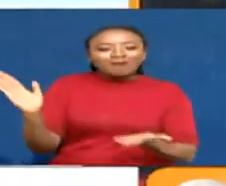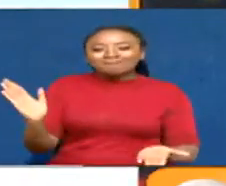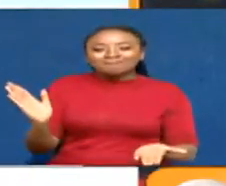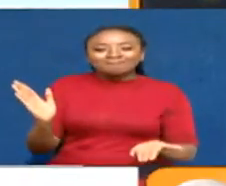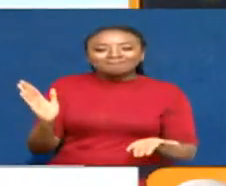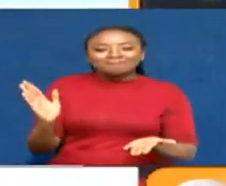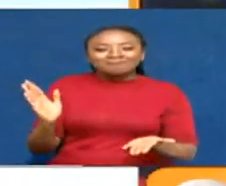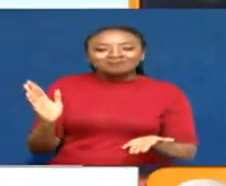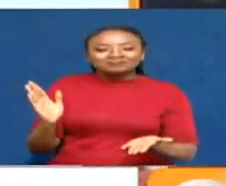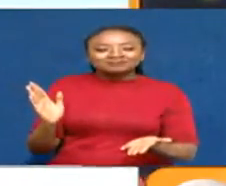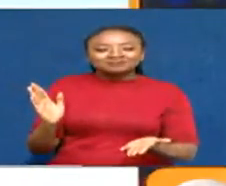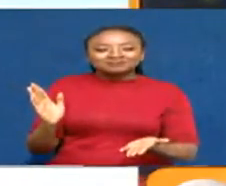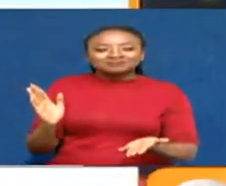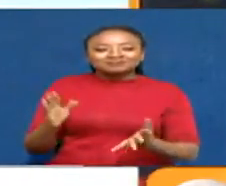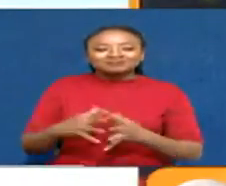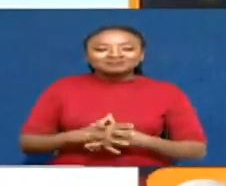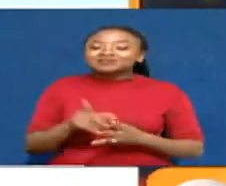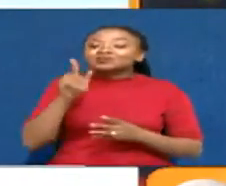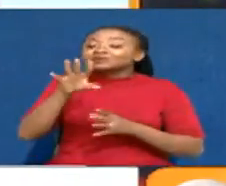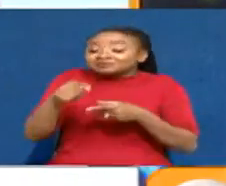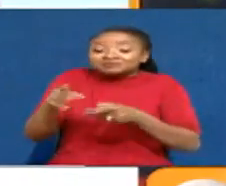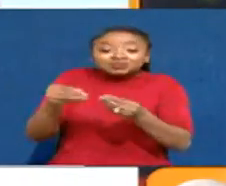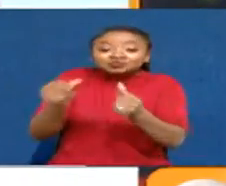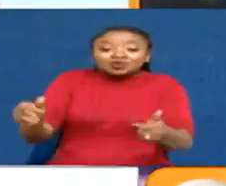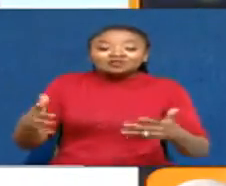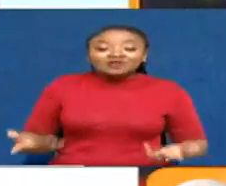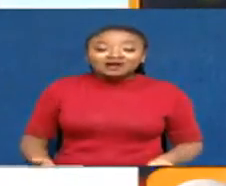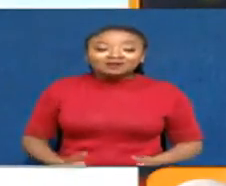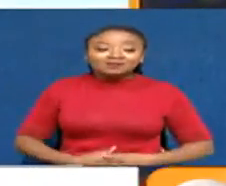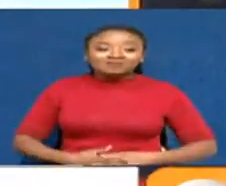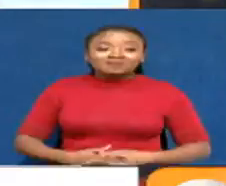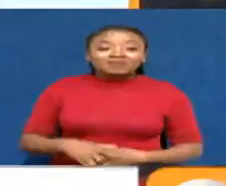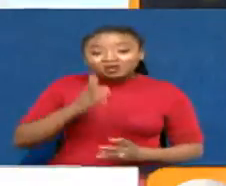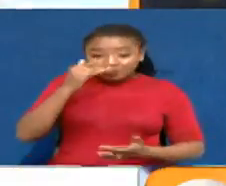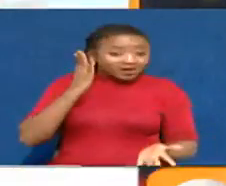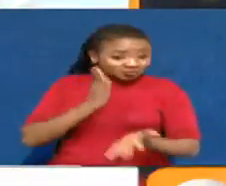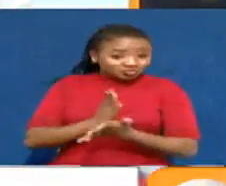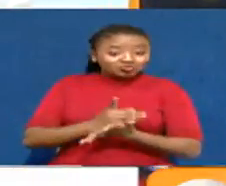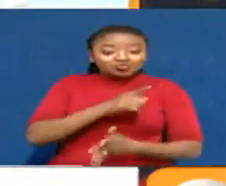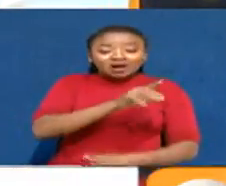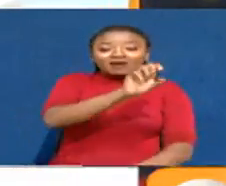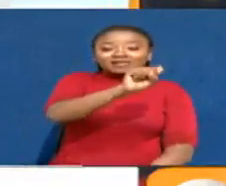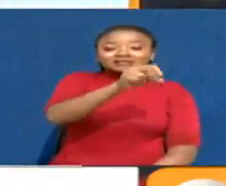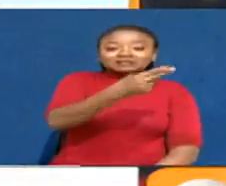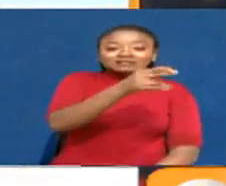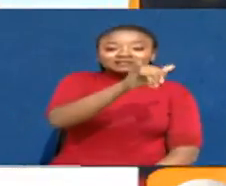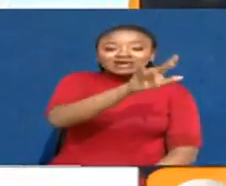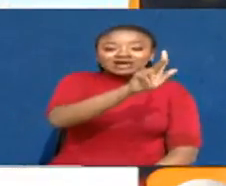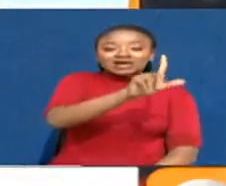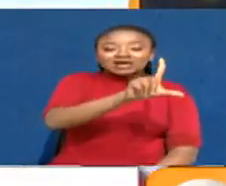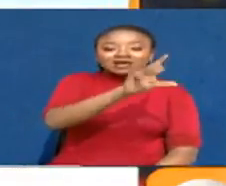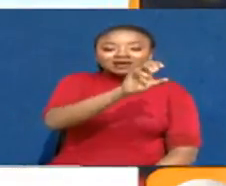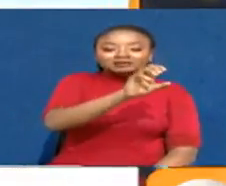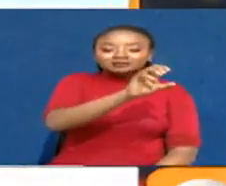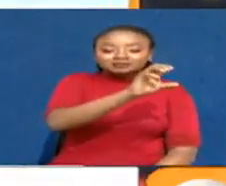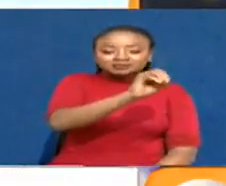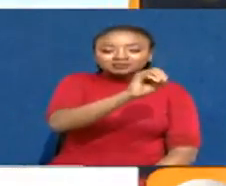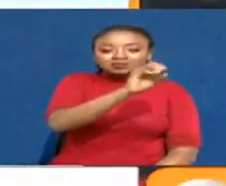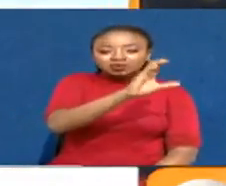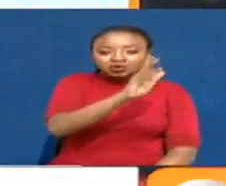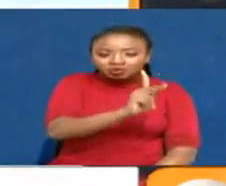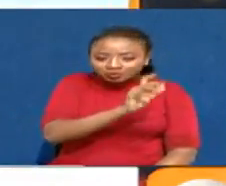everything. How can this be sorted out? Honestly. Because it is true when they come to you, they don't put up everything on the table.